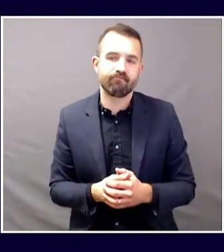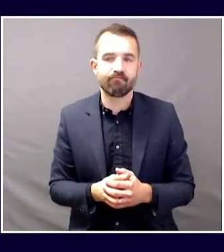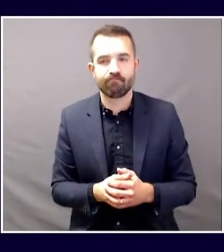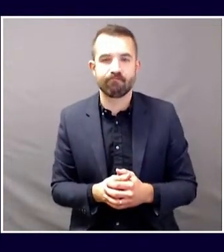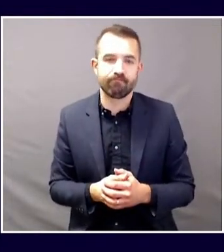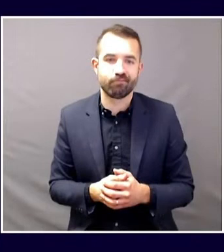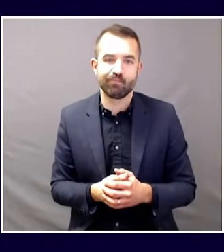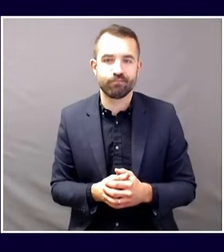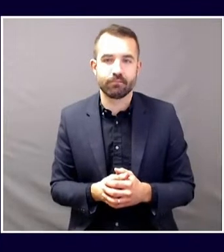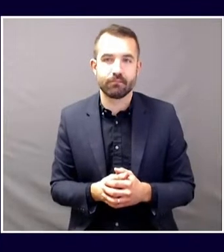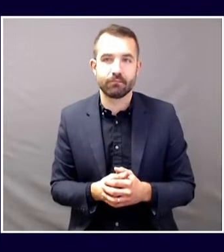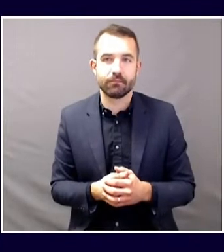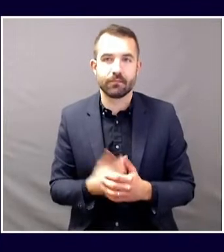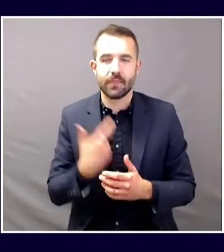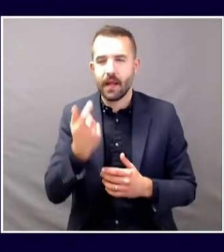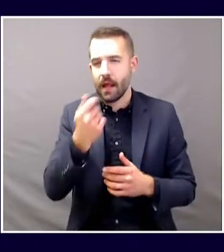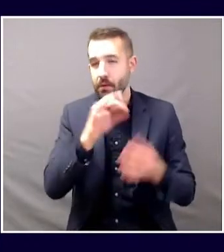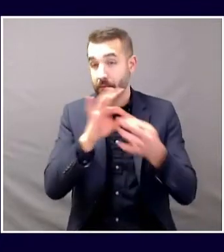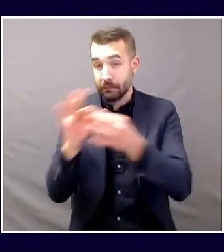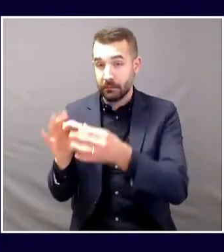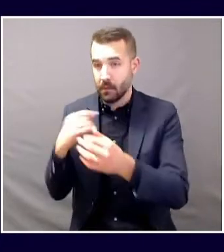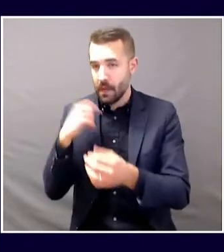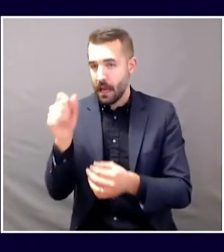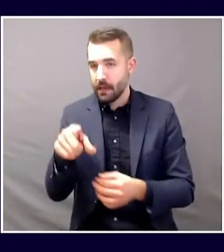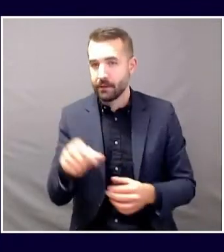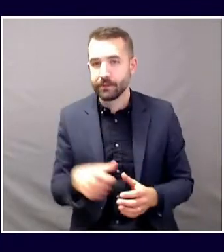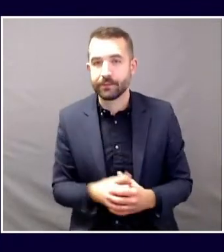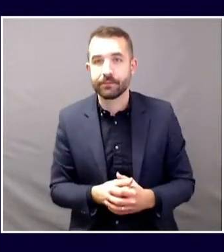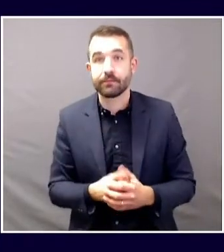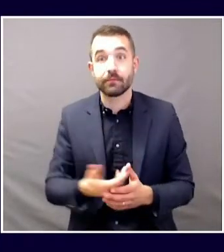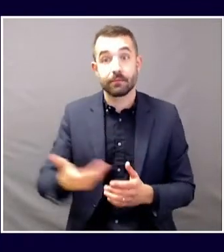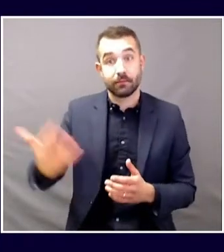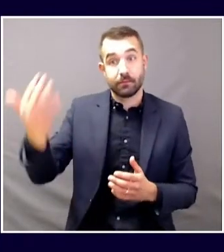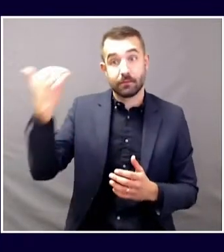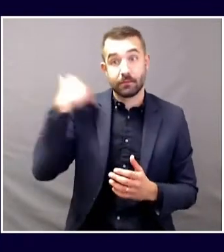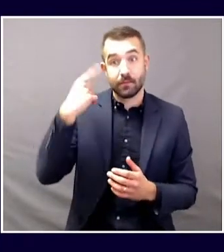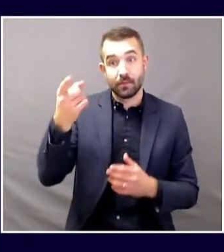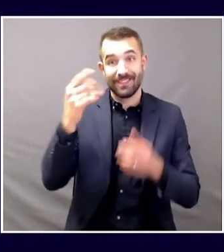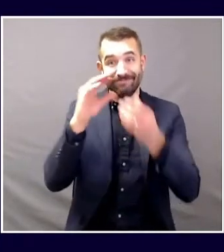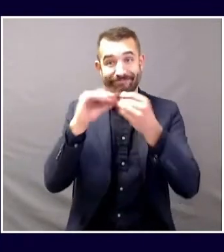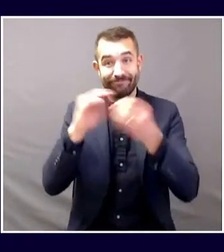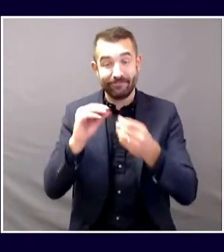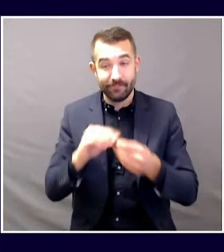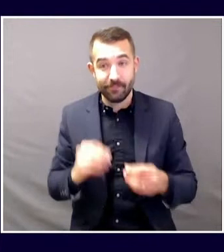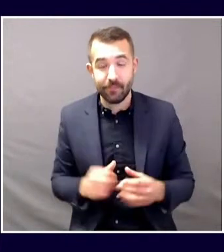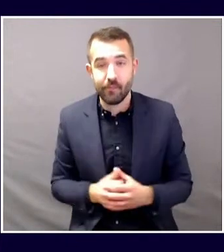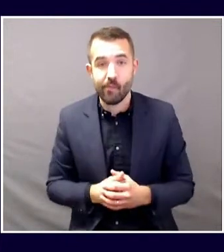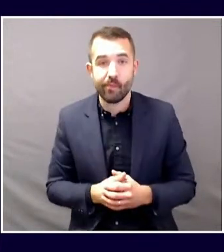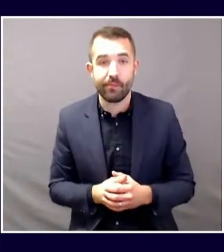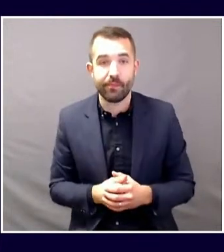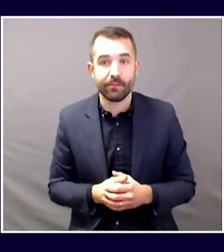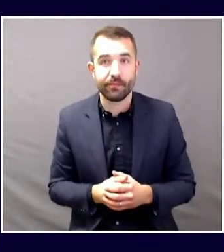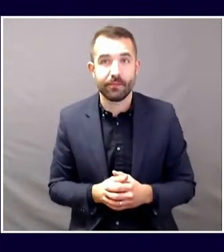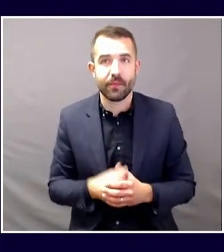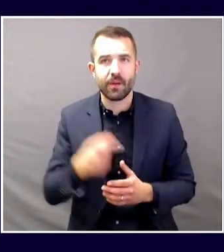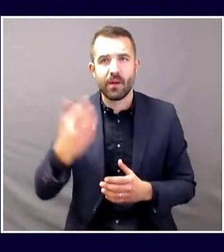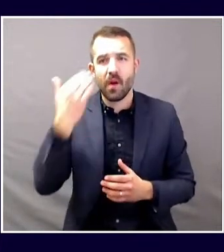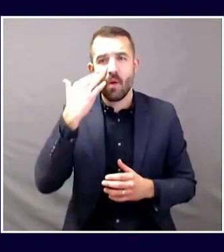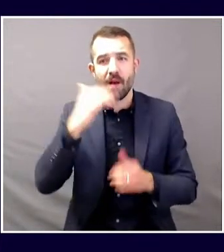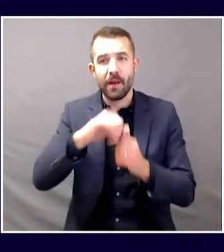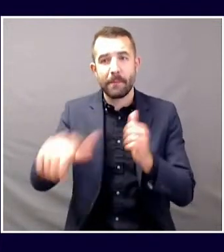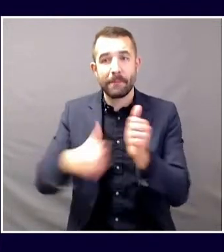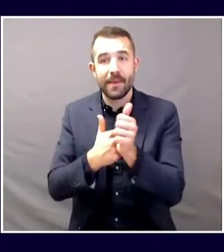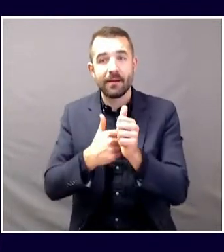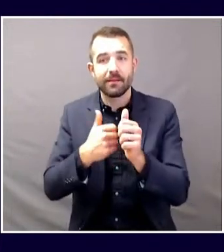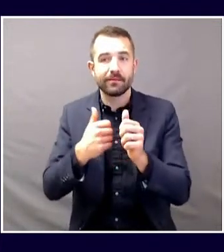related is, you know, you've talked in the past about the sort of backup satellite facilities last